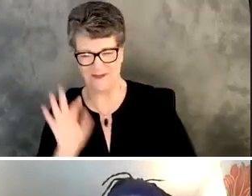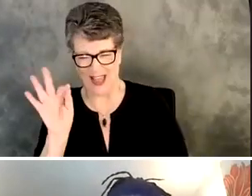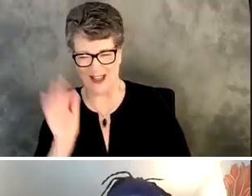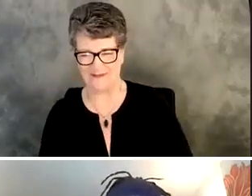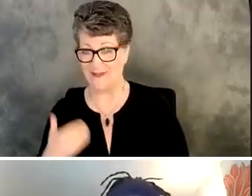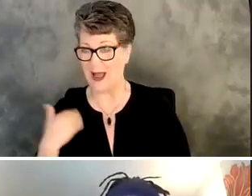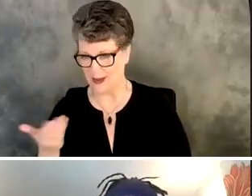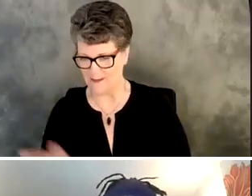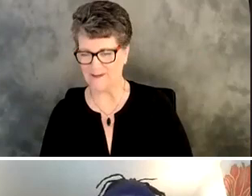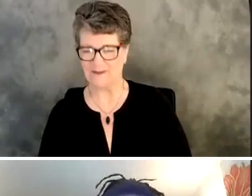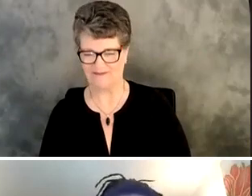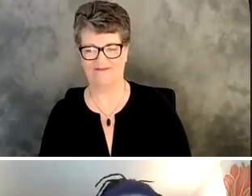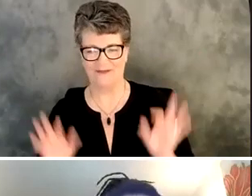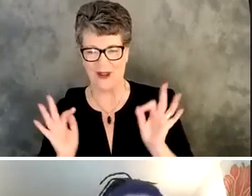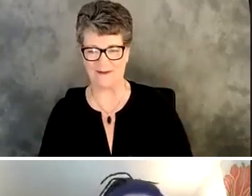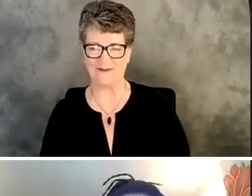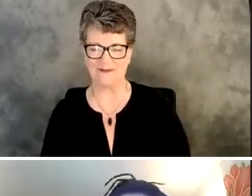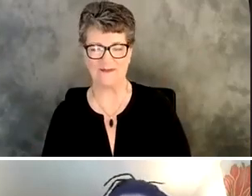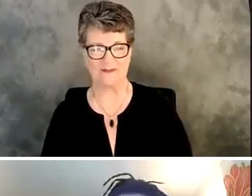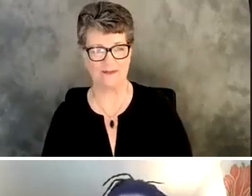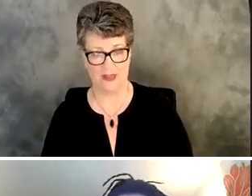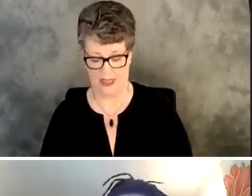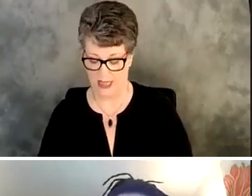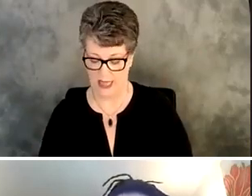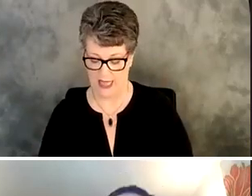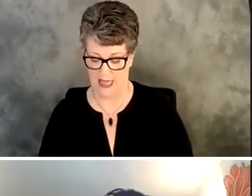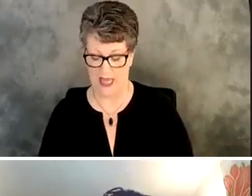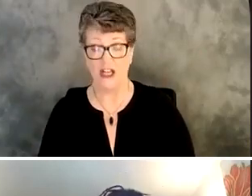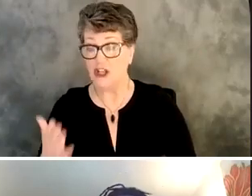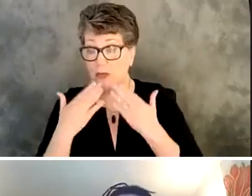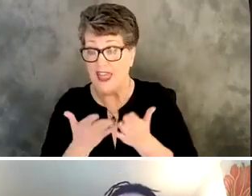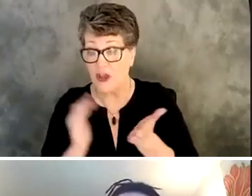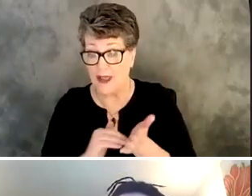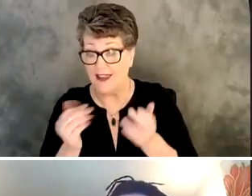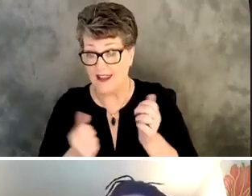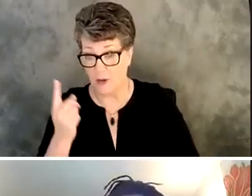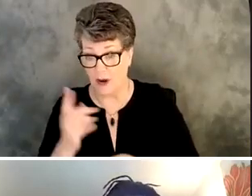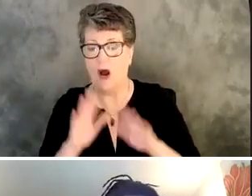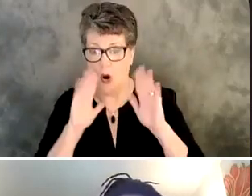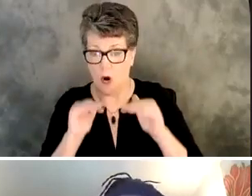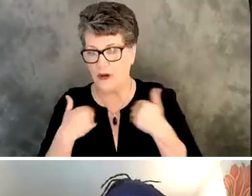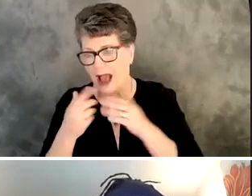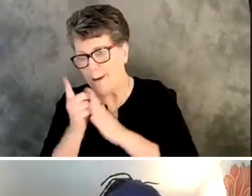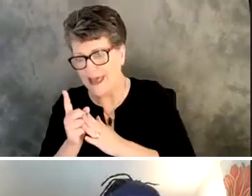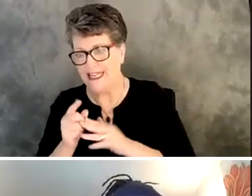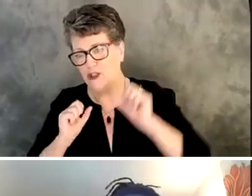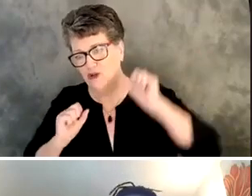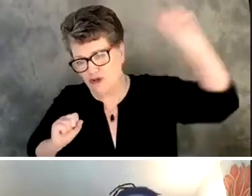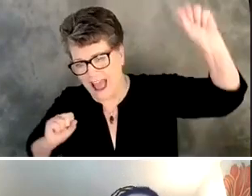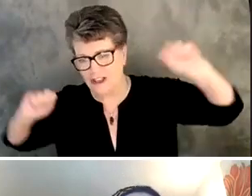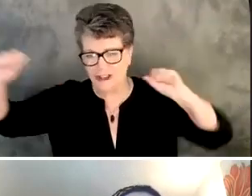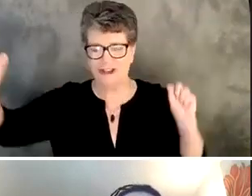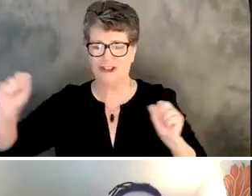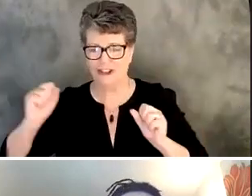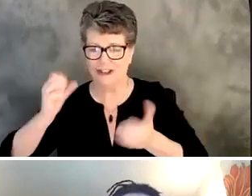here. Great. So thank you again, everyone. Hope you got a minute to stretch your legs,